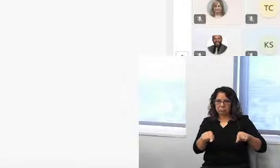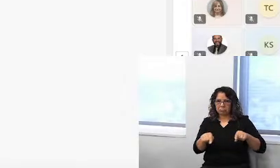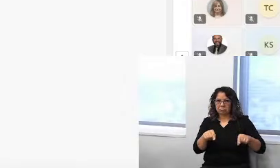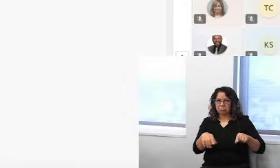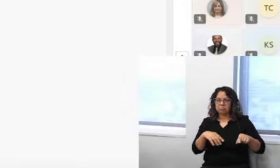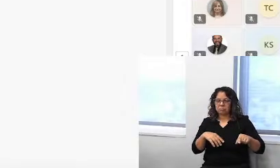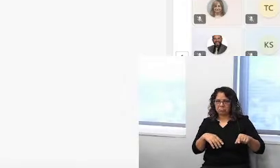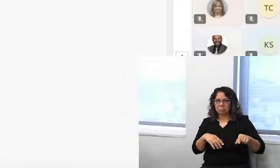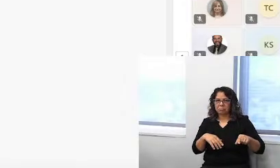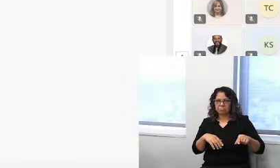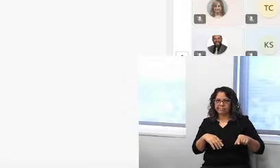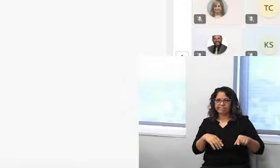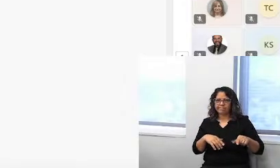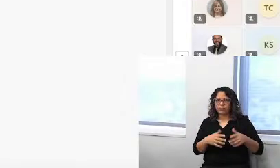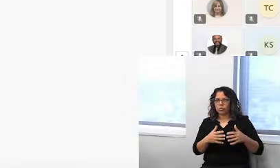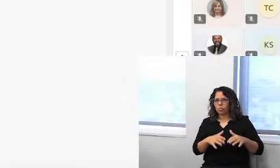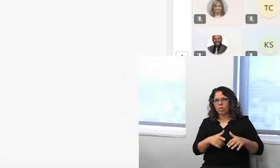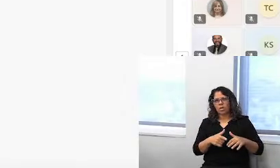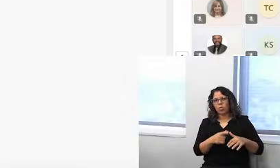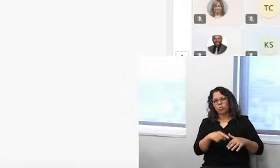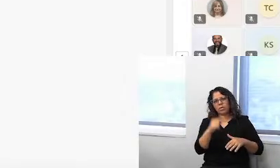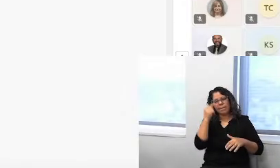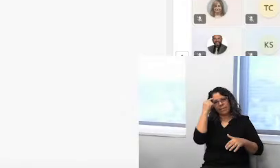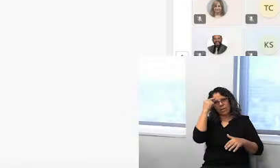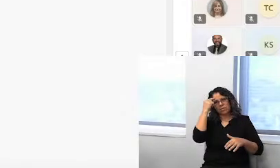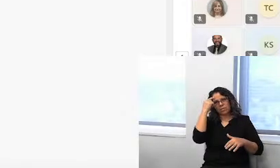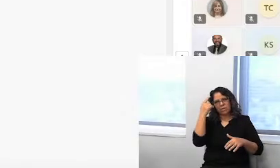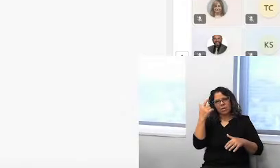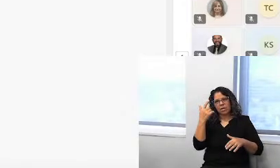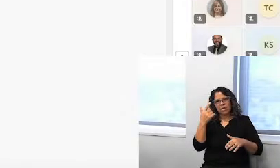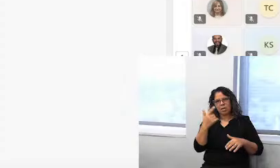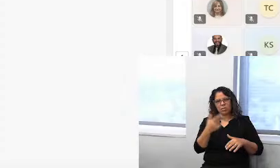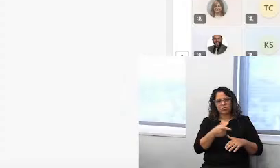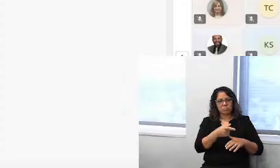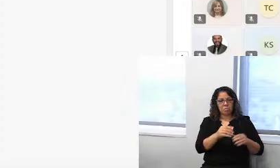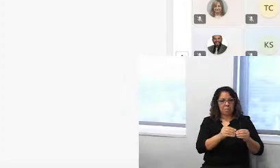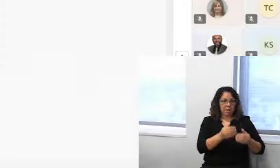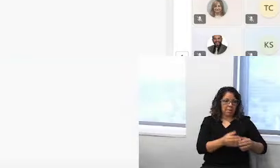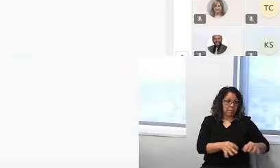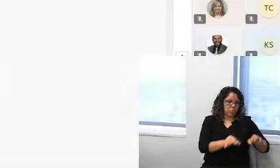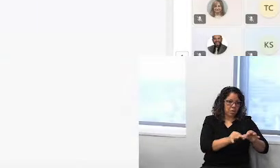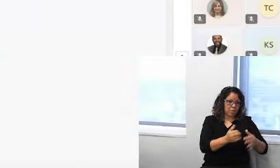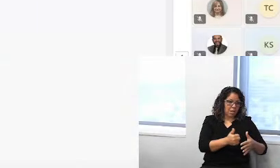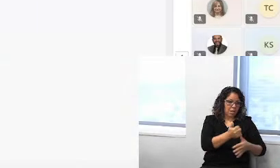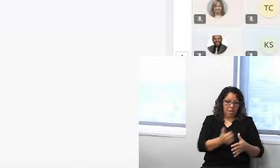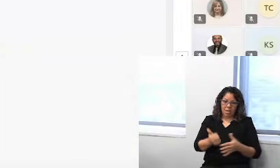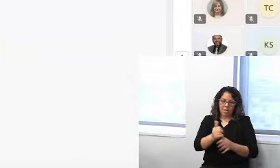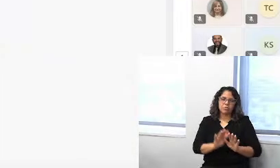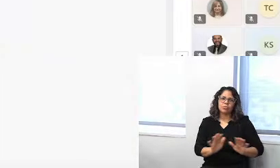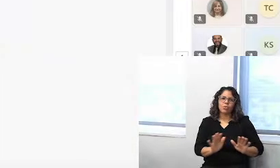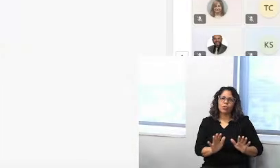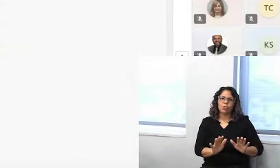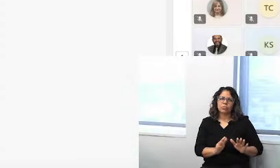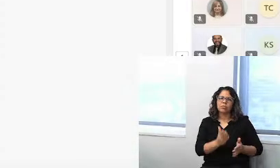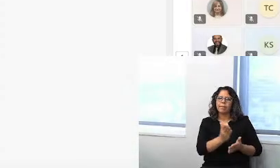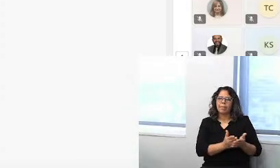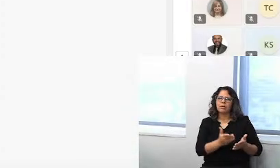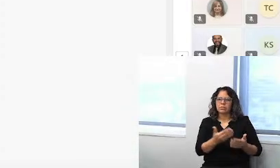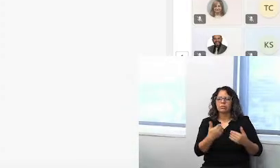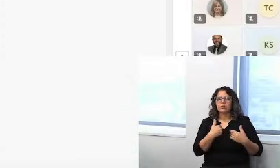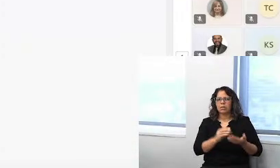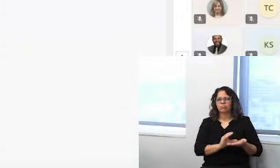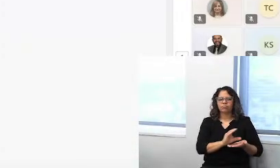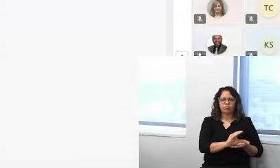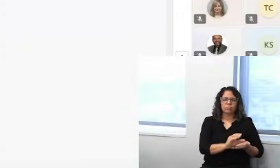don't want you to feel that I'm making one more important than the other. Is one has to do the funding on O&M, the other one has to do with funding NFC, and also the cost